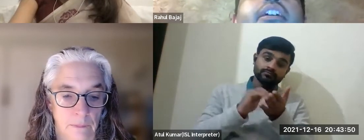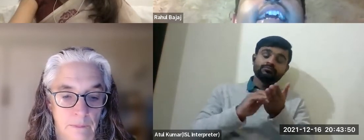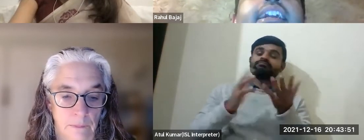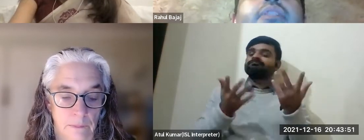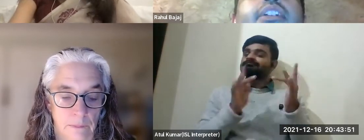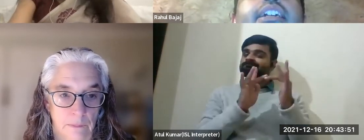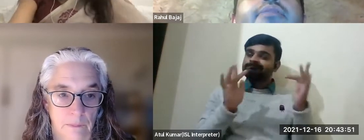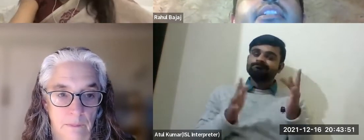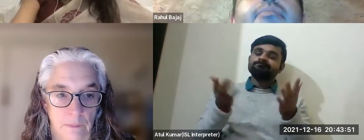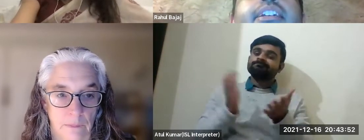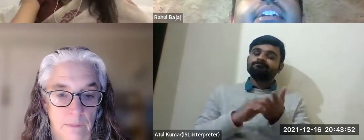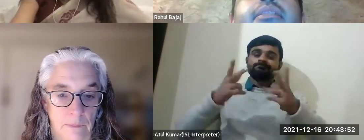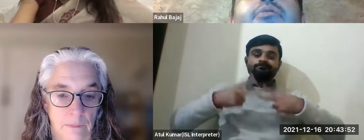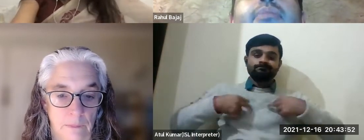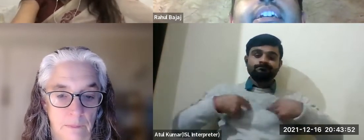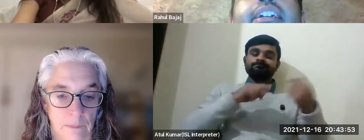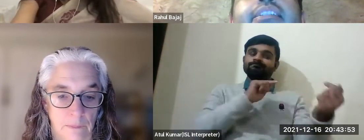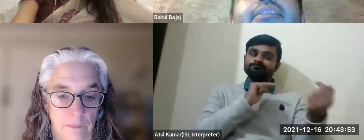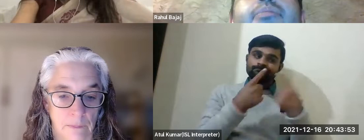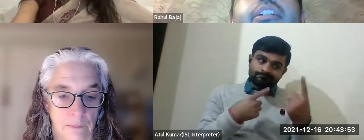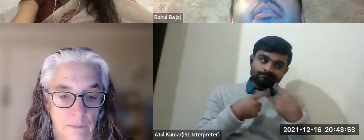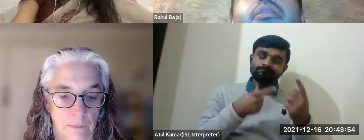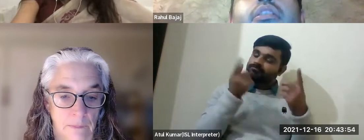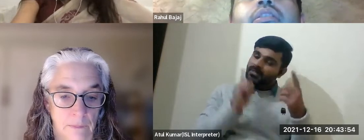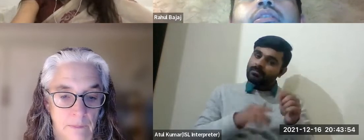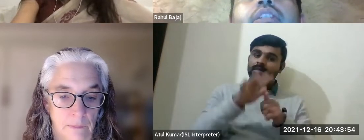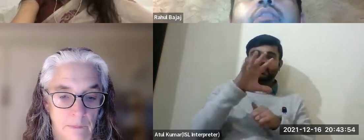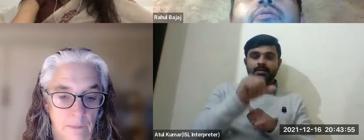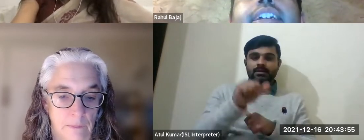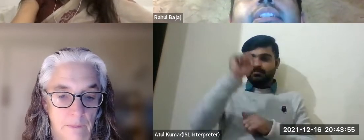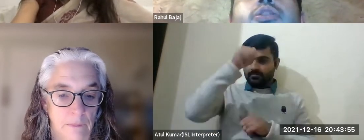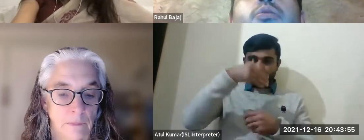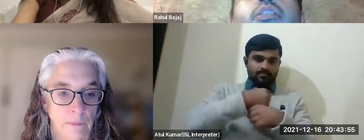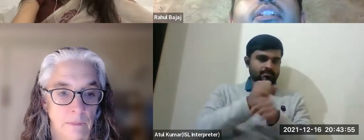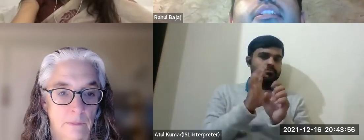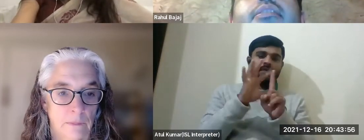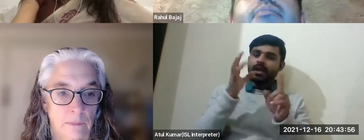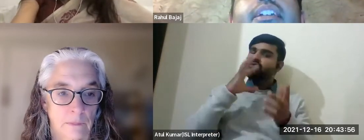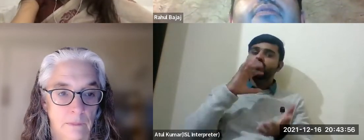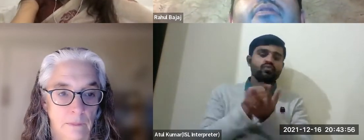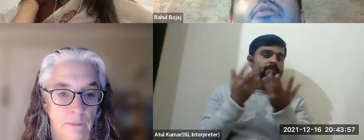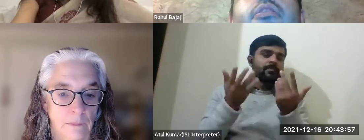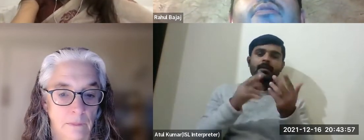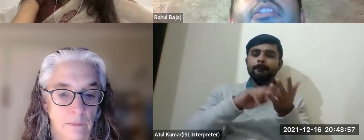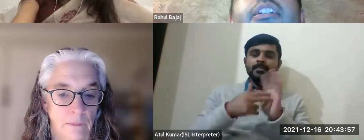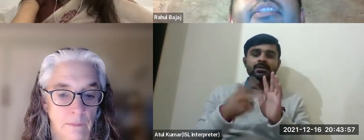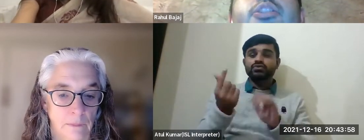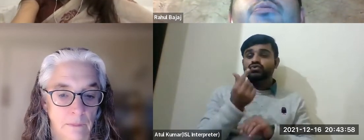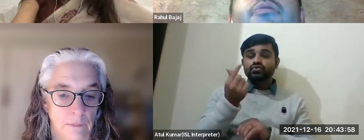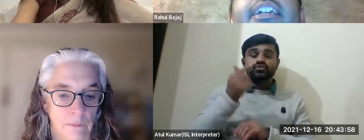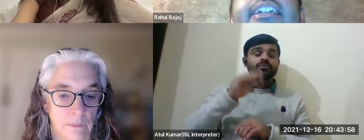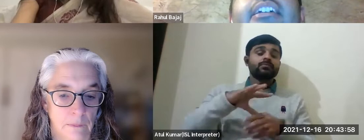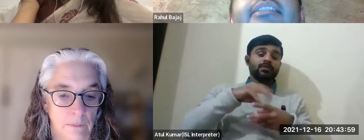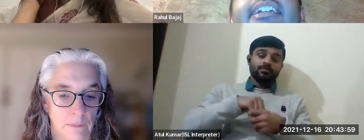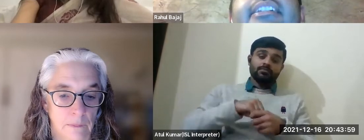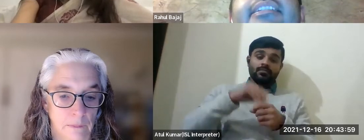to again advocate with them and get them to make it accessible here. So how do we ensure that there is a meaningful cross-fertilization